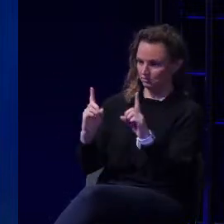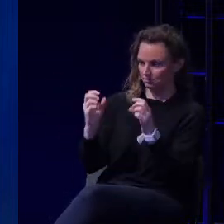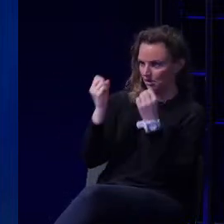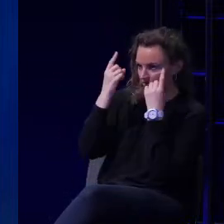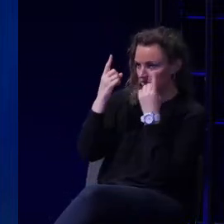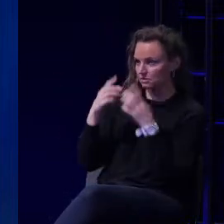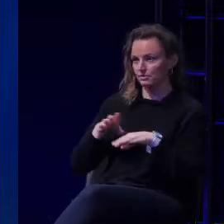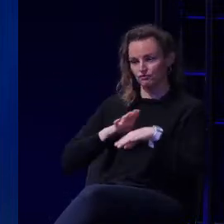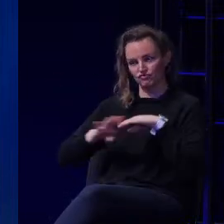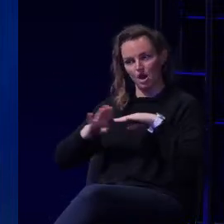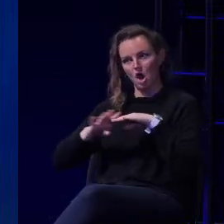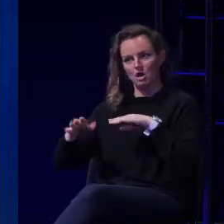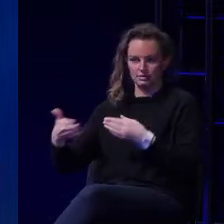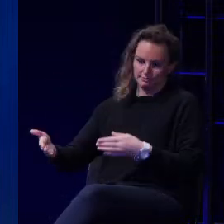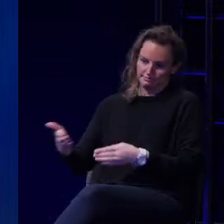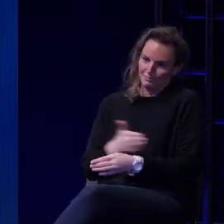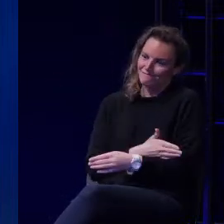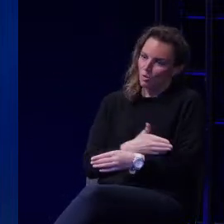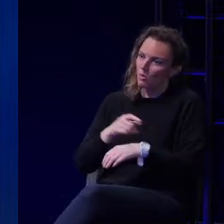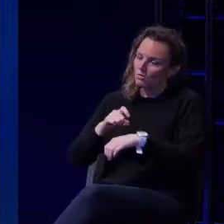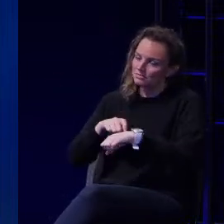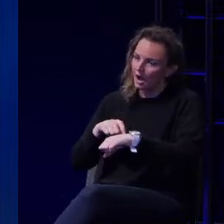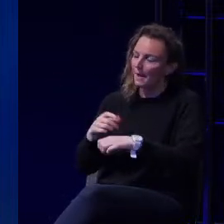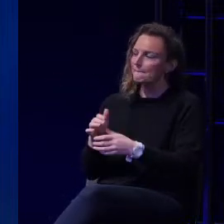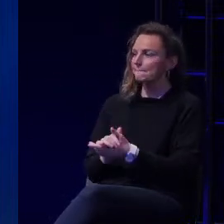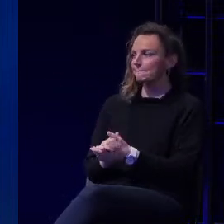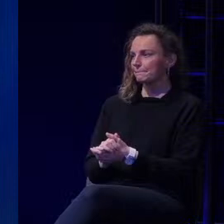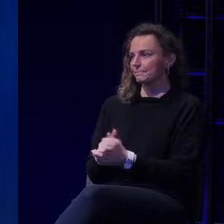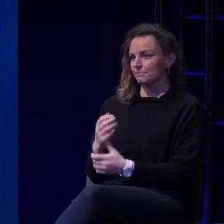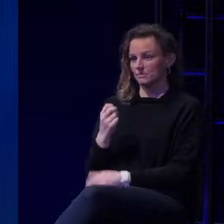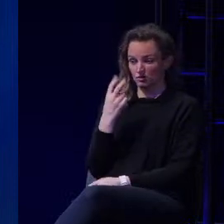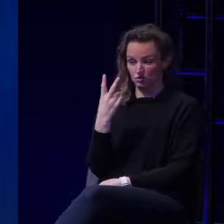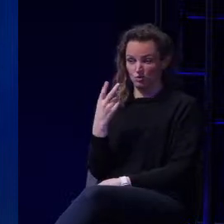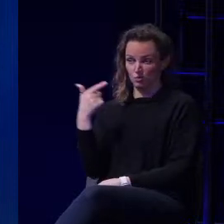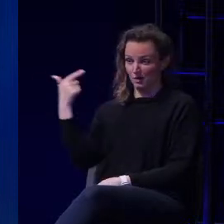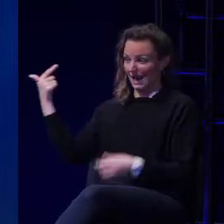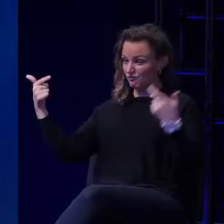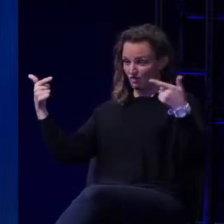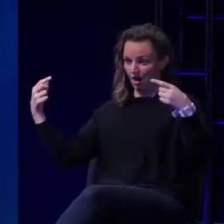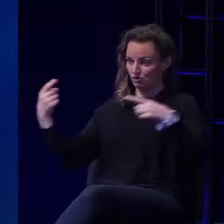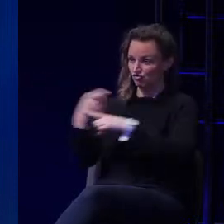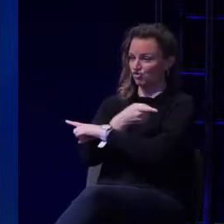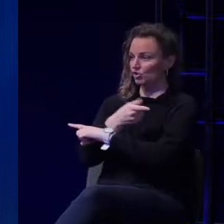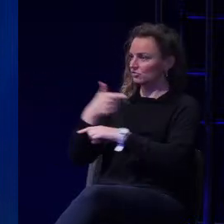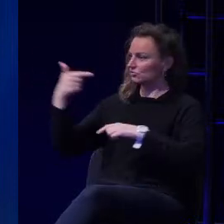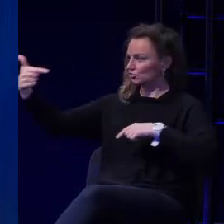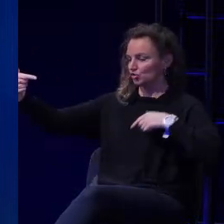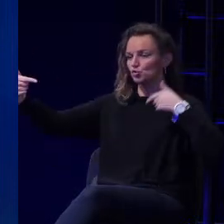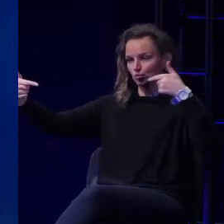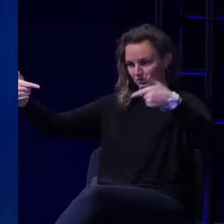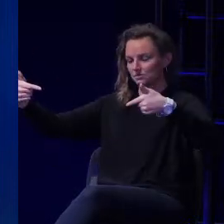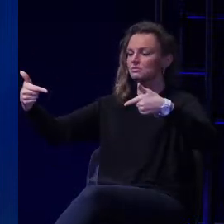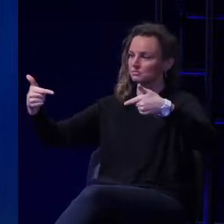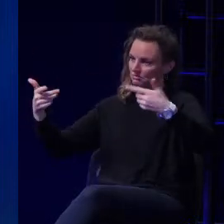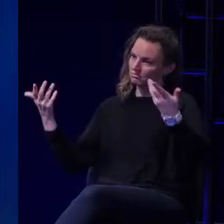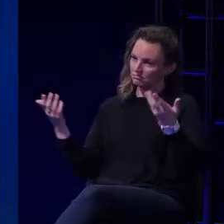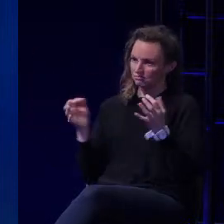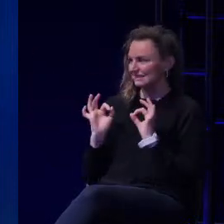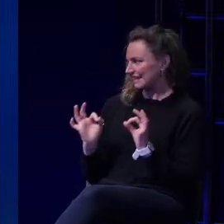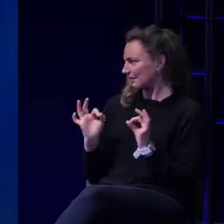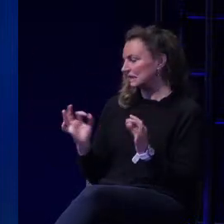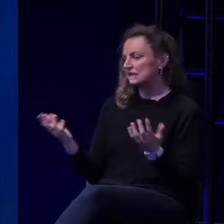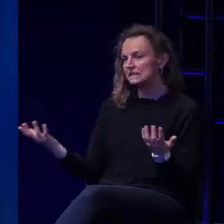time, but we had just two cameras cross-shooting them. We did cross-shoot, yeah, exactly. And